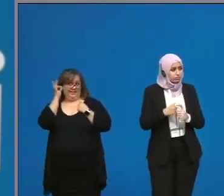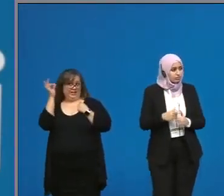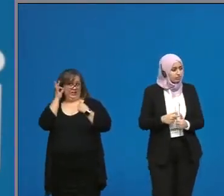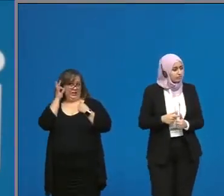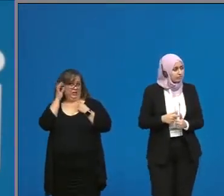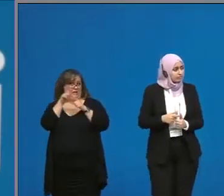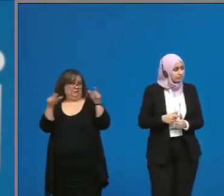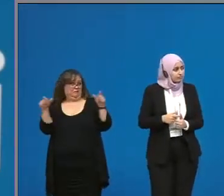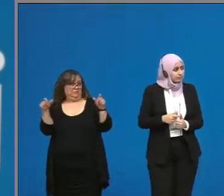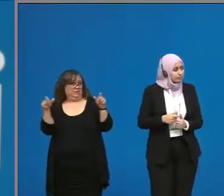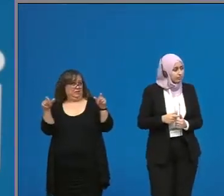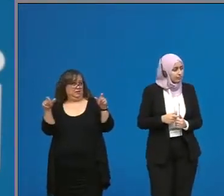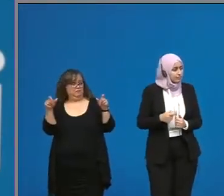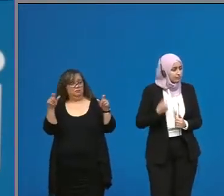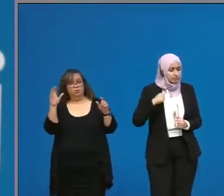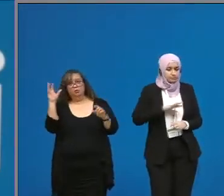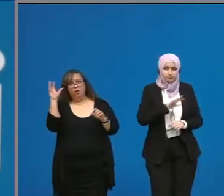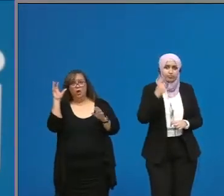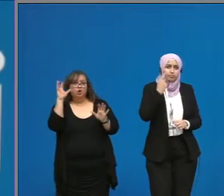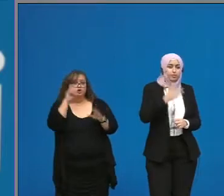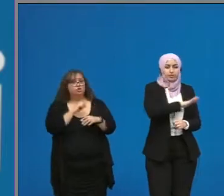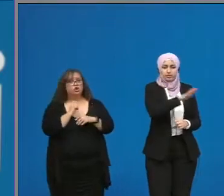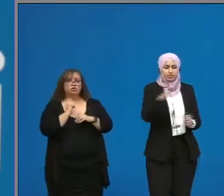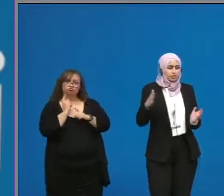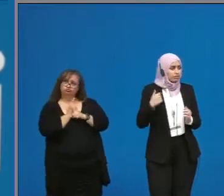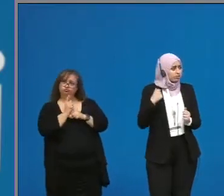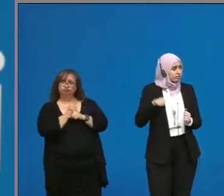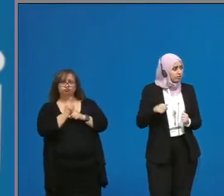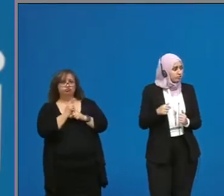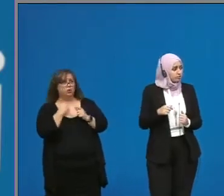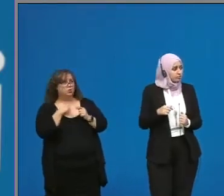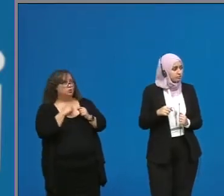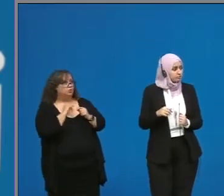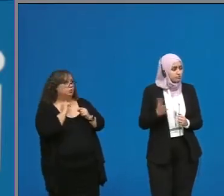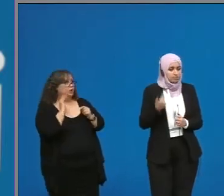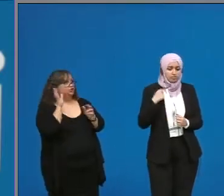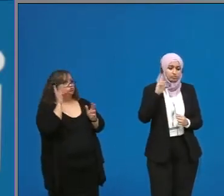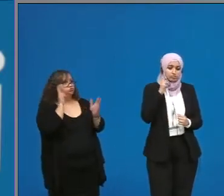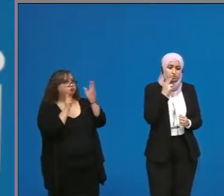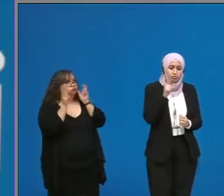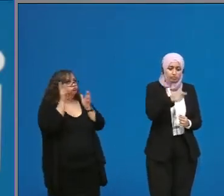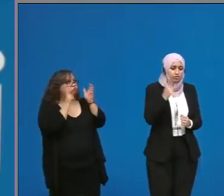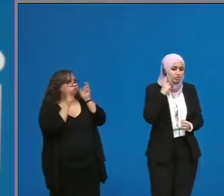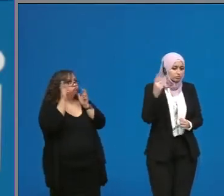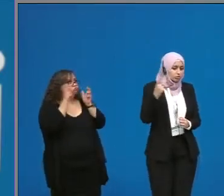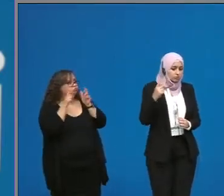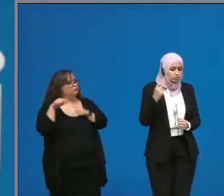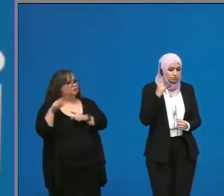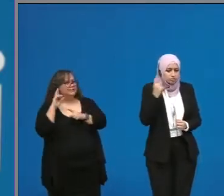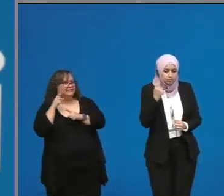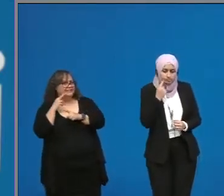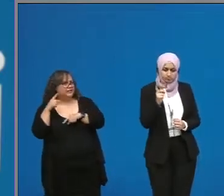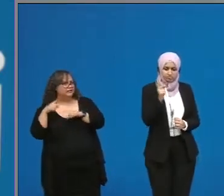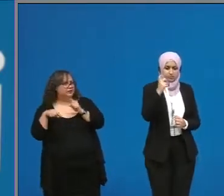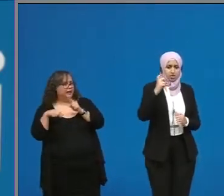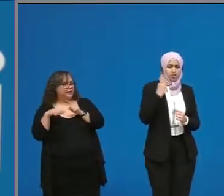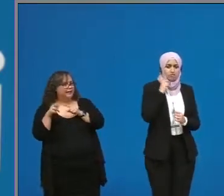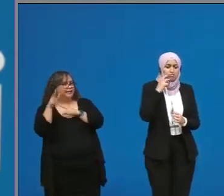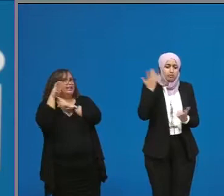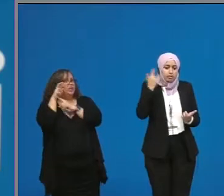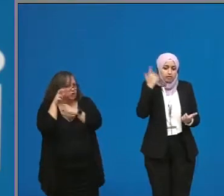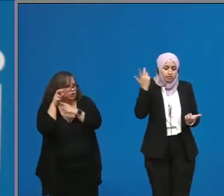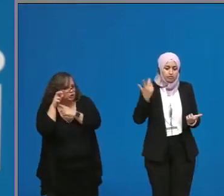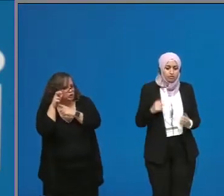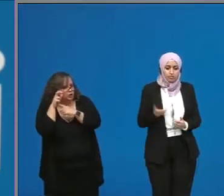we learn languages. Deaf people cannot hear the sound of a letter. Okay? So when we learn language, we know that this letter corresponds to a